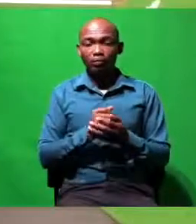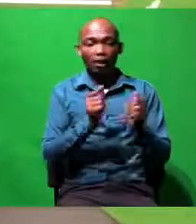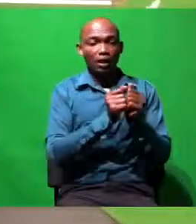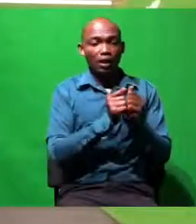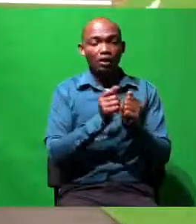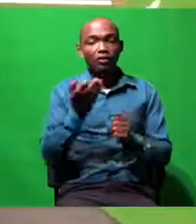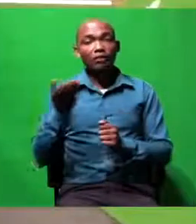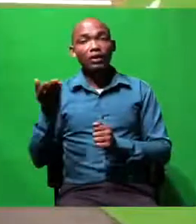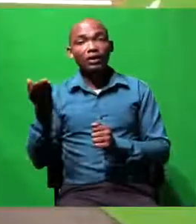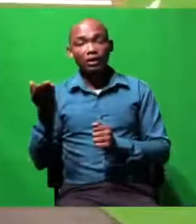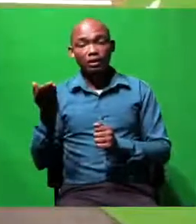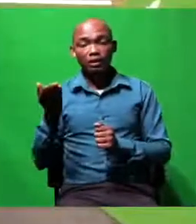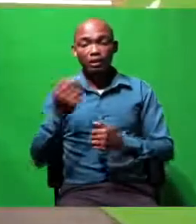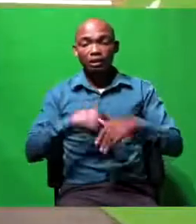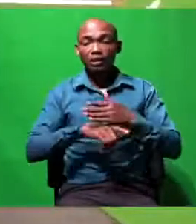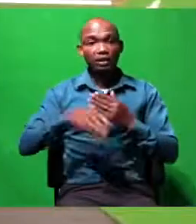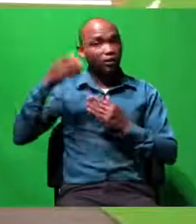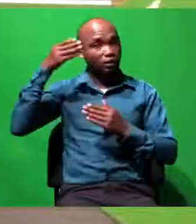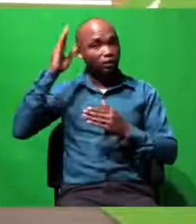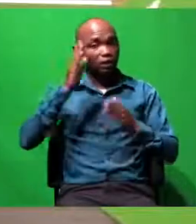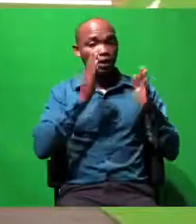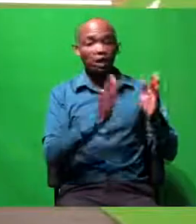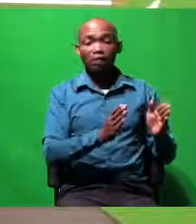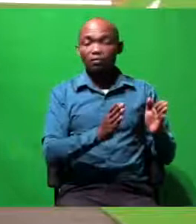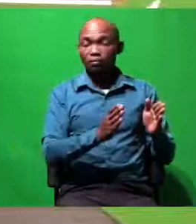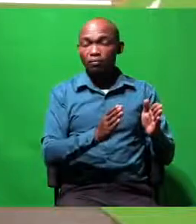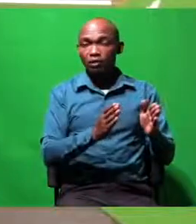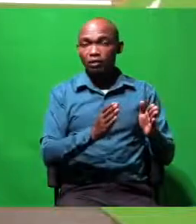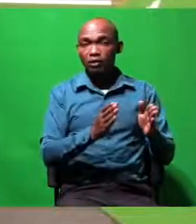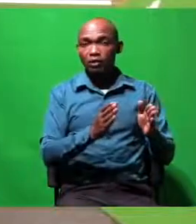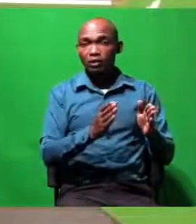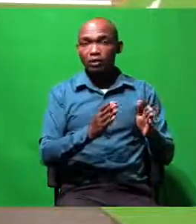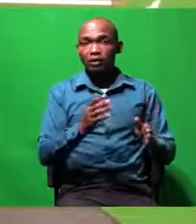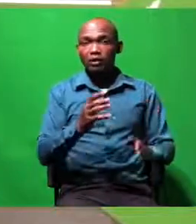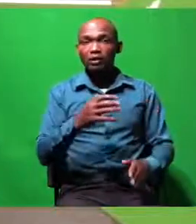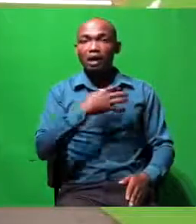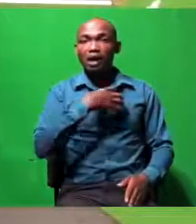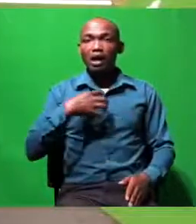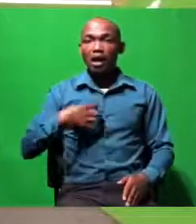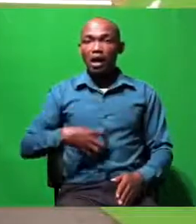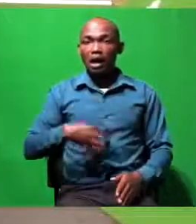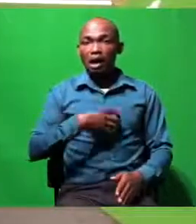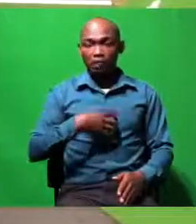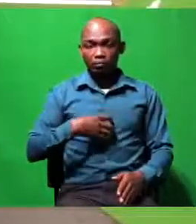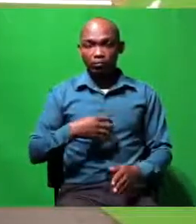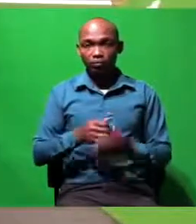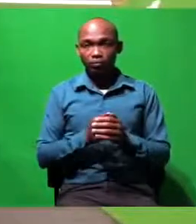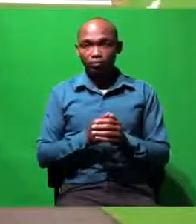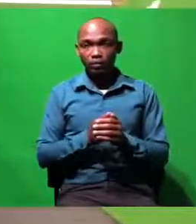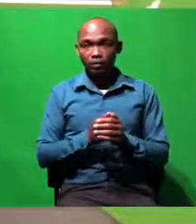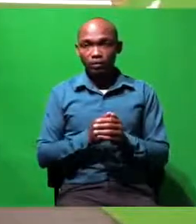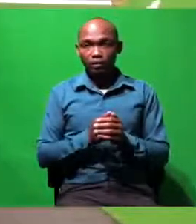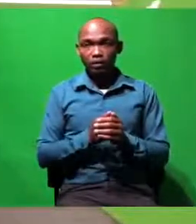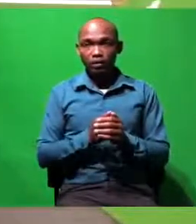things concerning the central government. It is all about the arm of government. The central government comprises